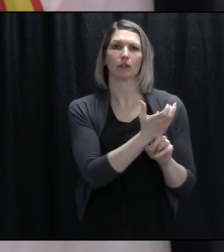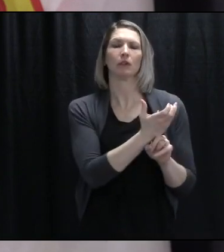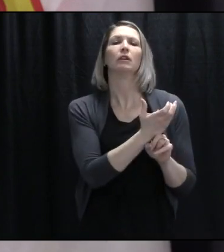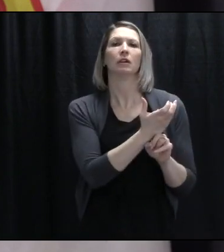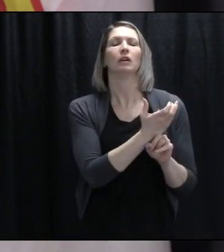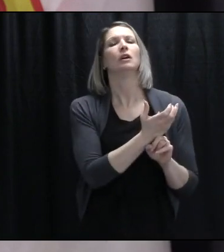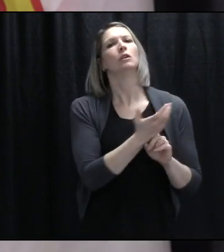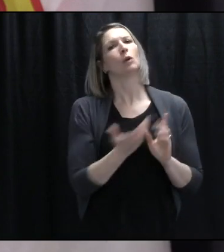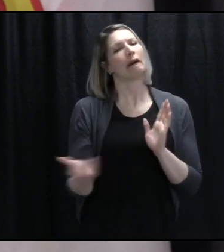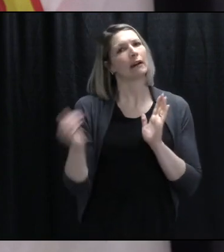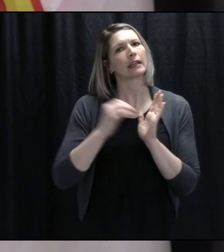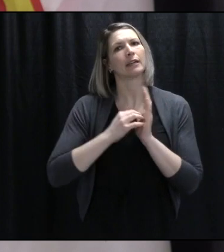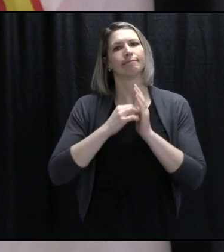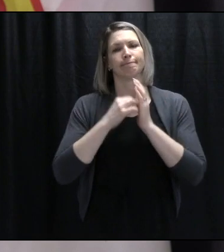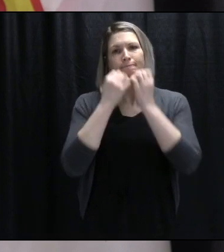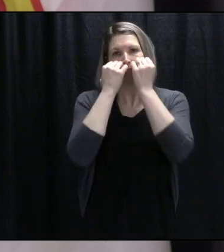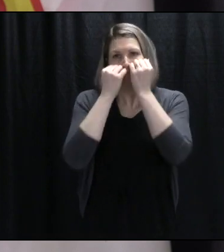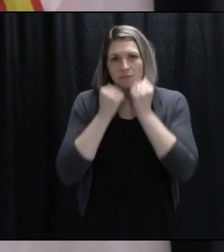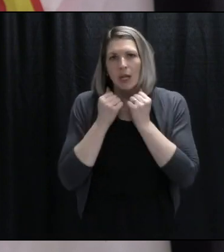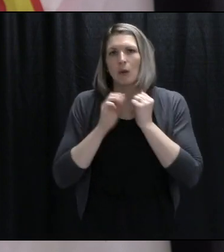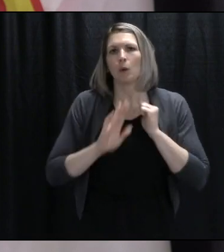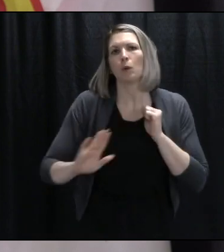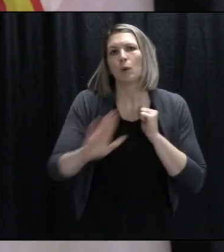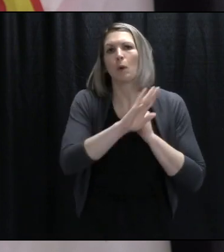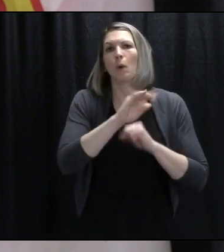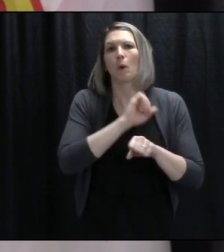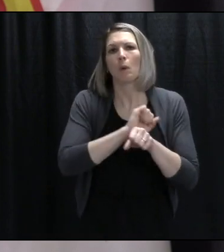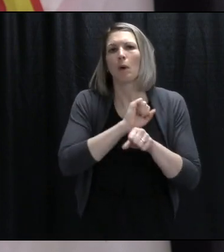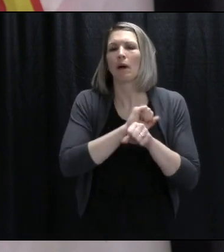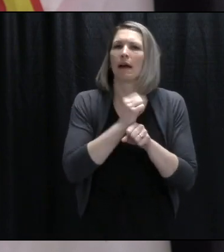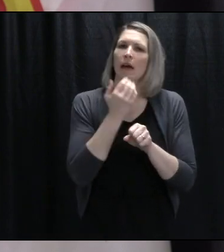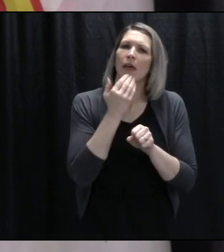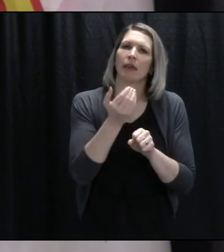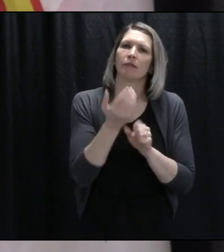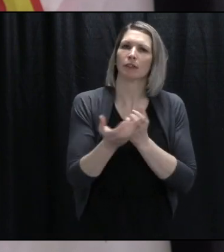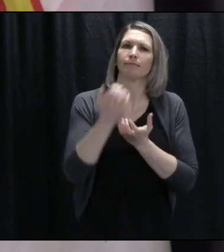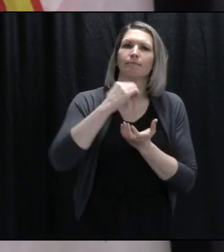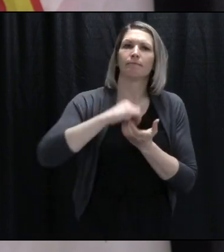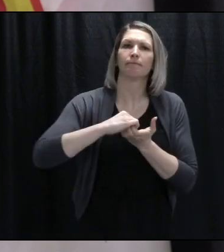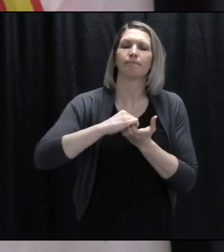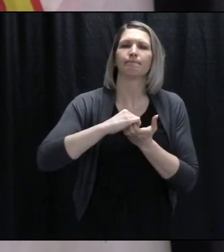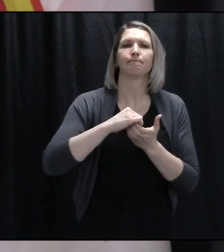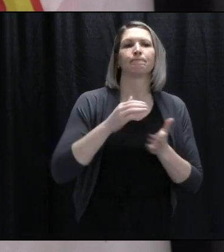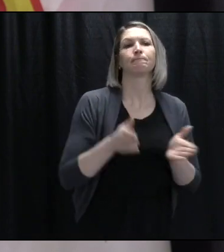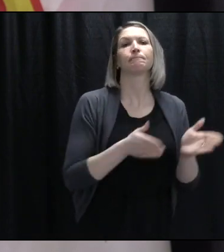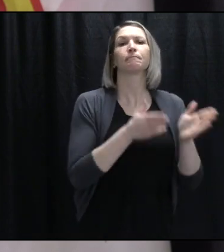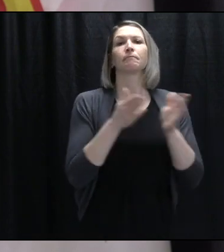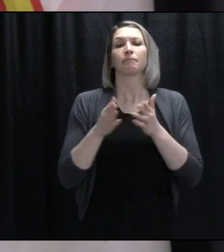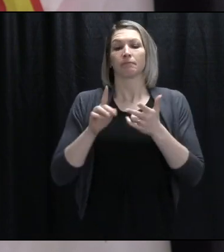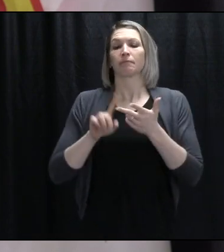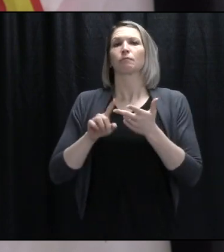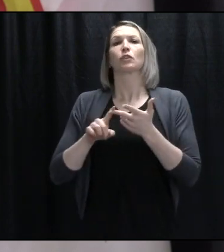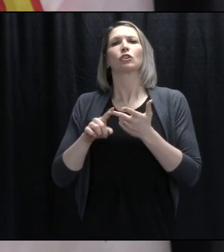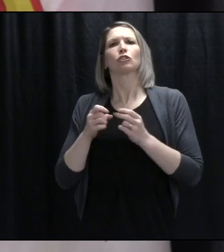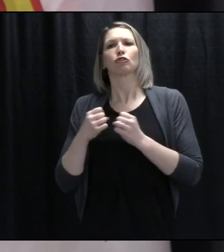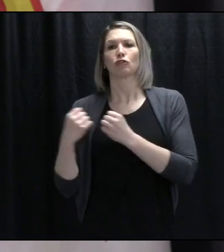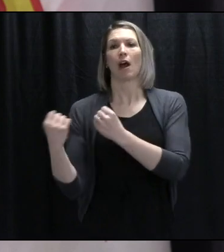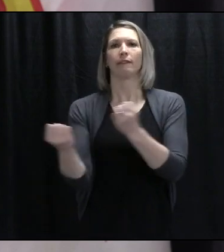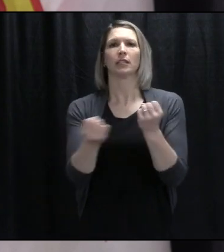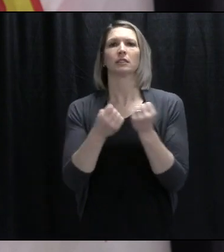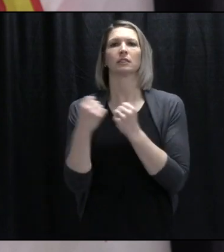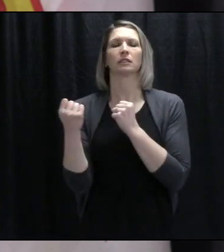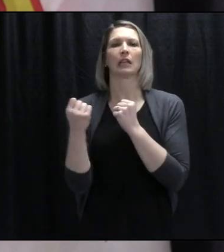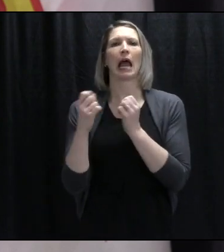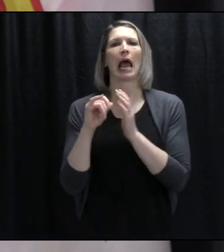province. So what about the driving? What about traveling by ground? So keep in mind that the